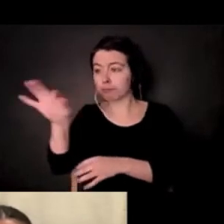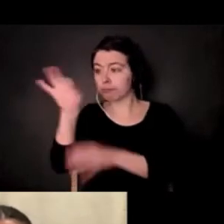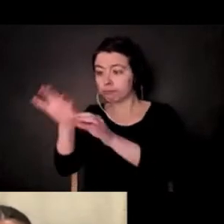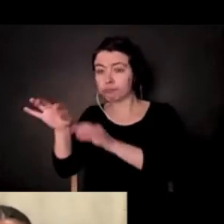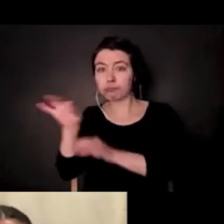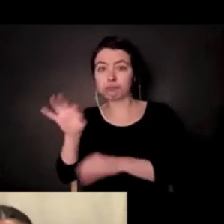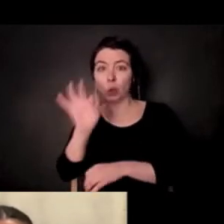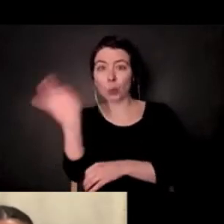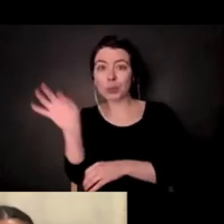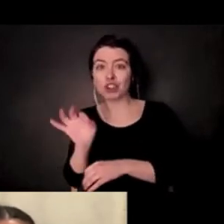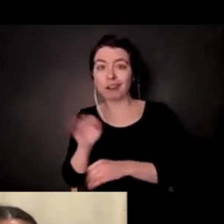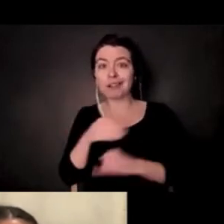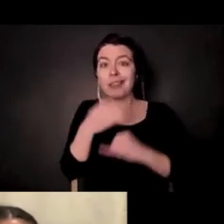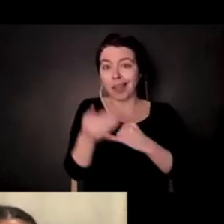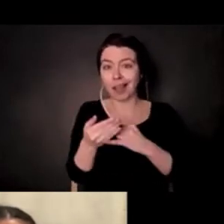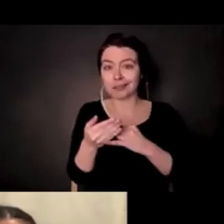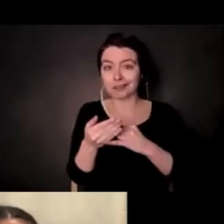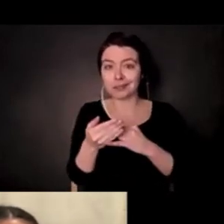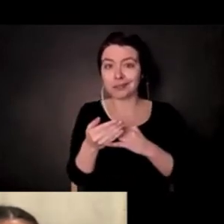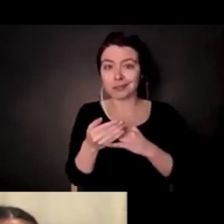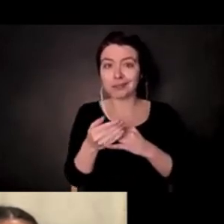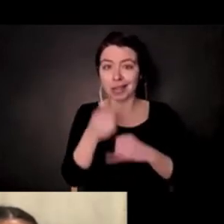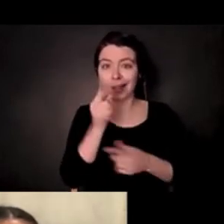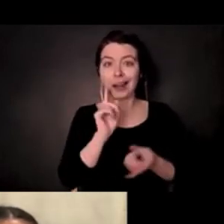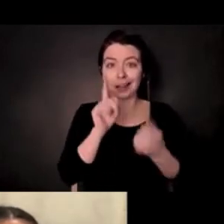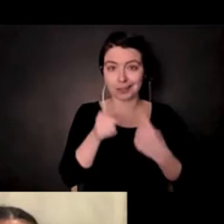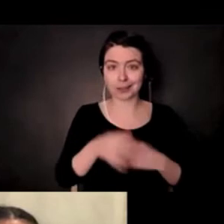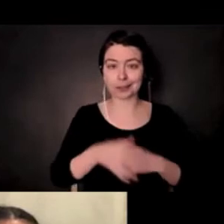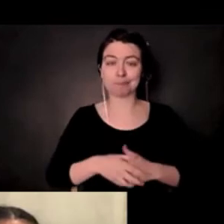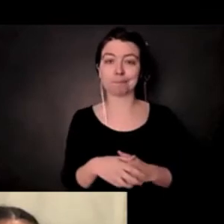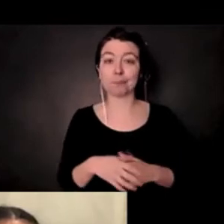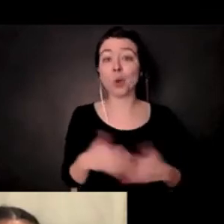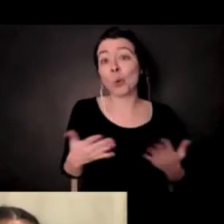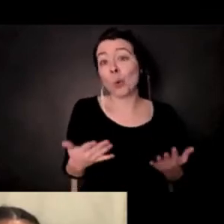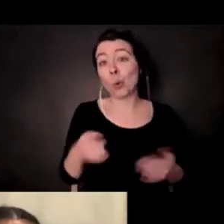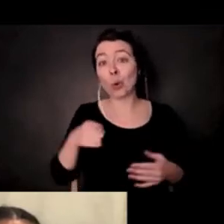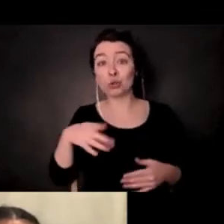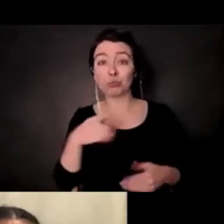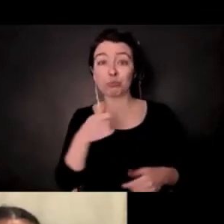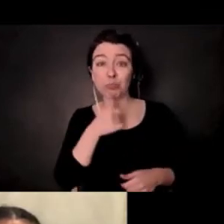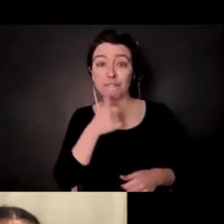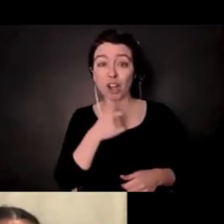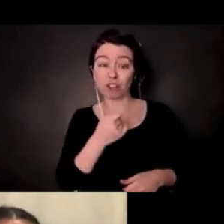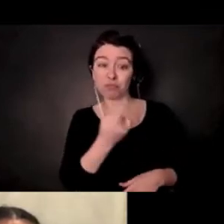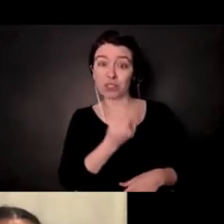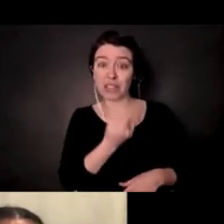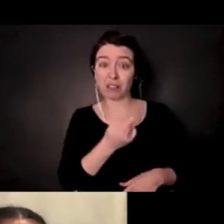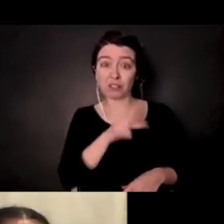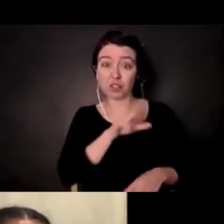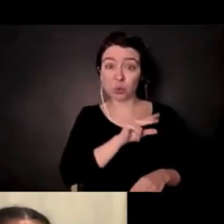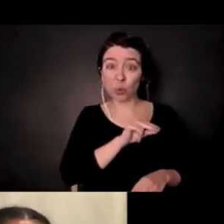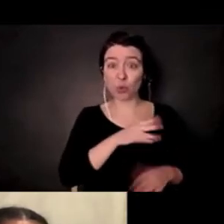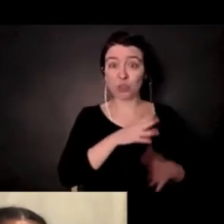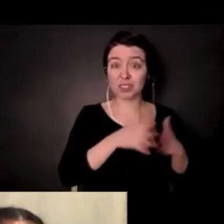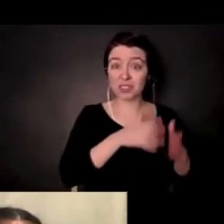If anybody would prefer asking a question in person, turning their cameras on and unmuting themselves, just pop it in the chat and we can make sure